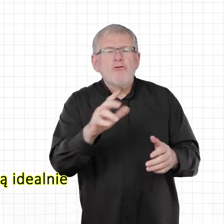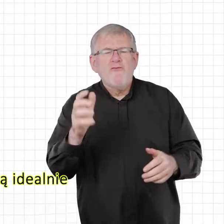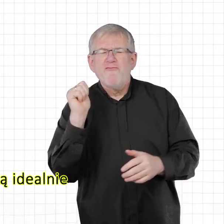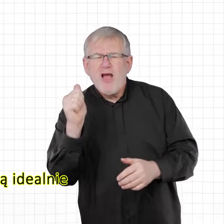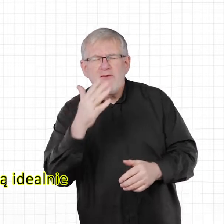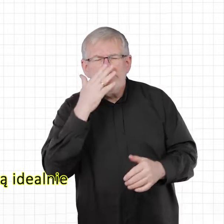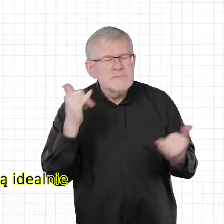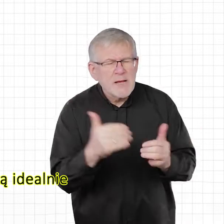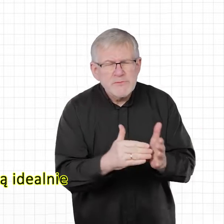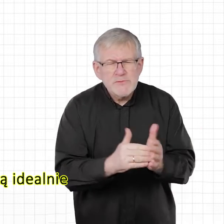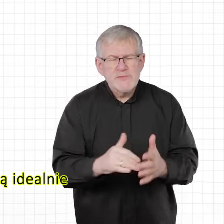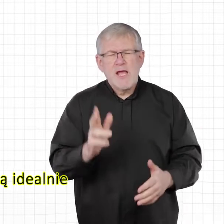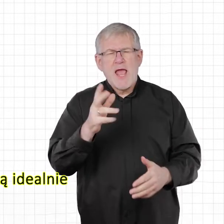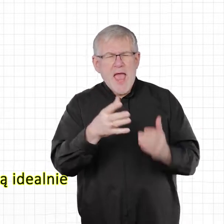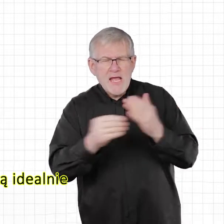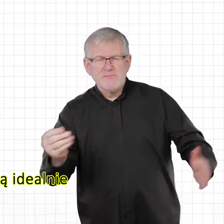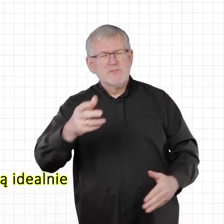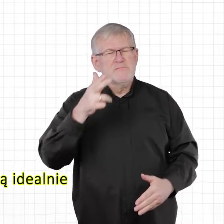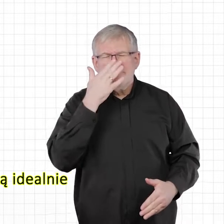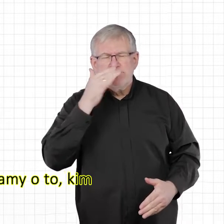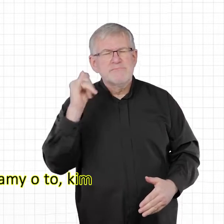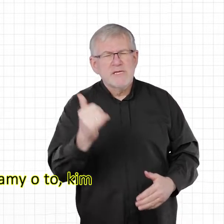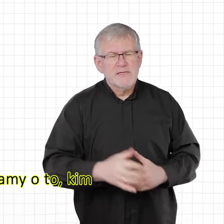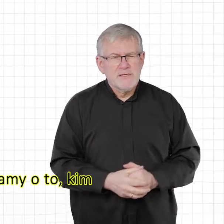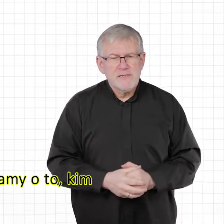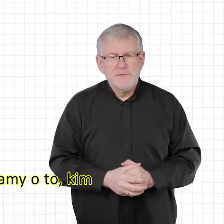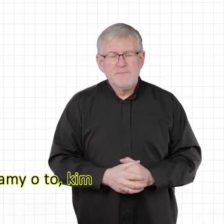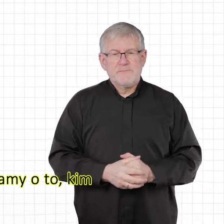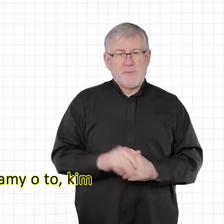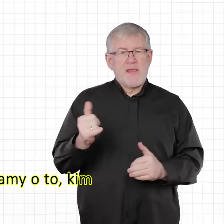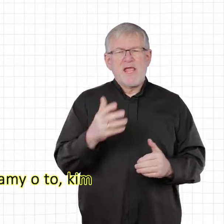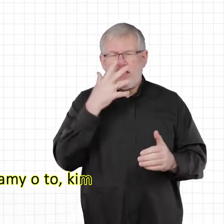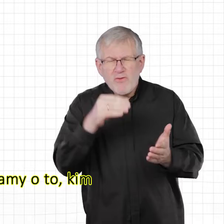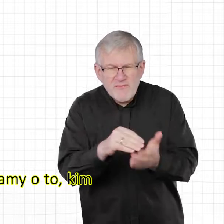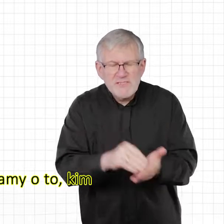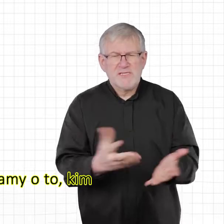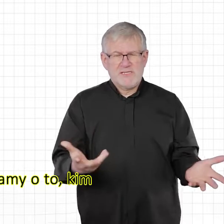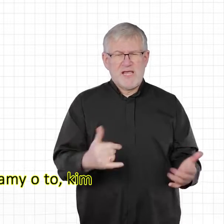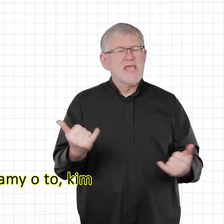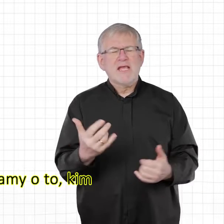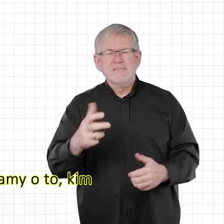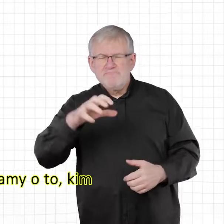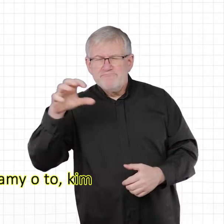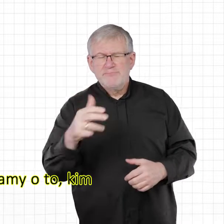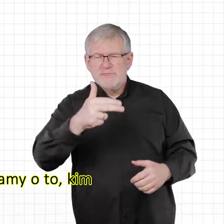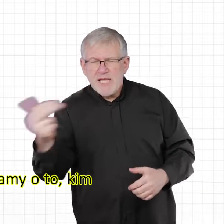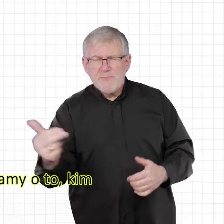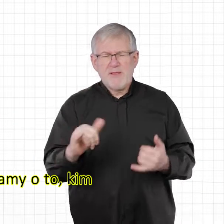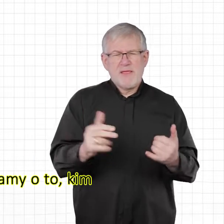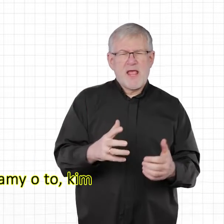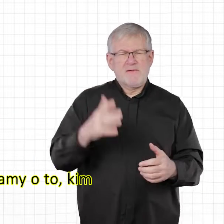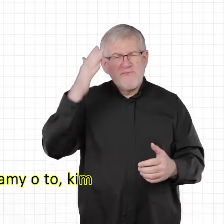suit the project at hand. So when they approach us as a partner, we ask them